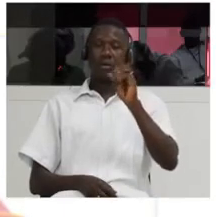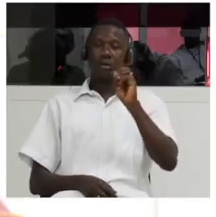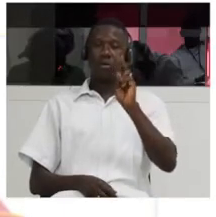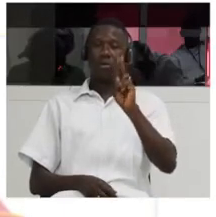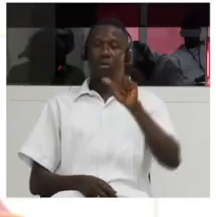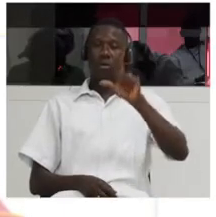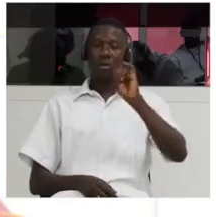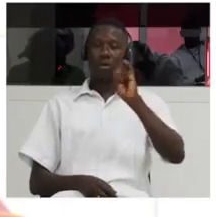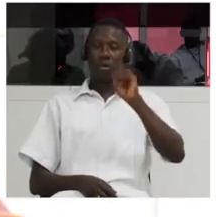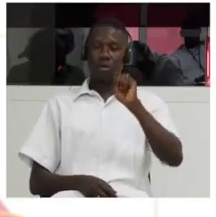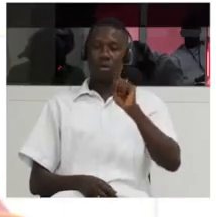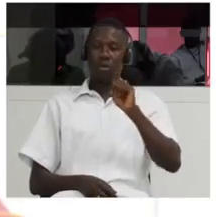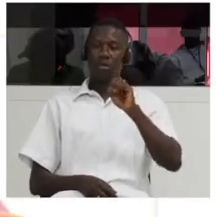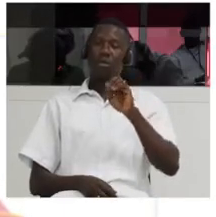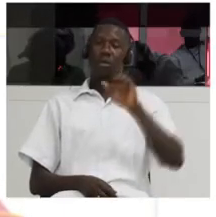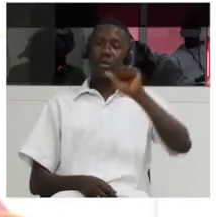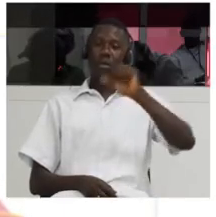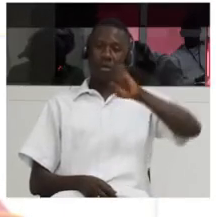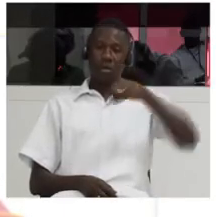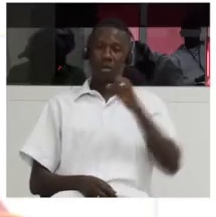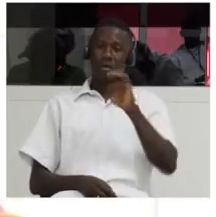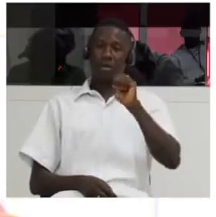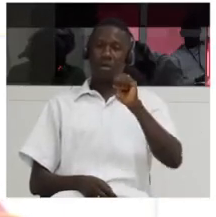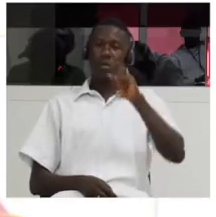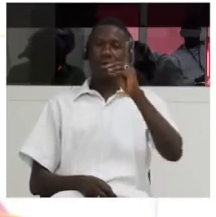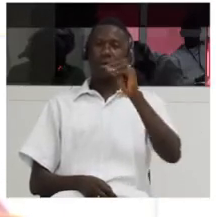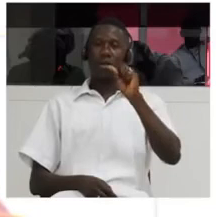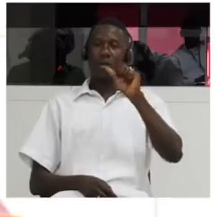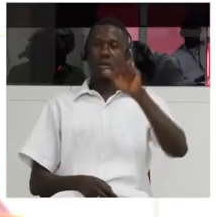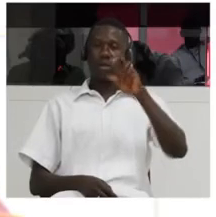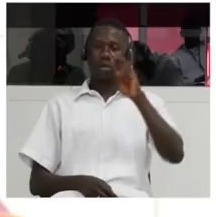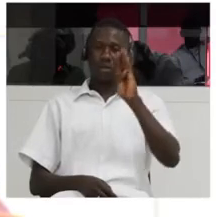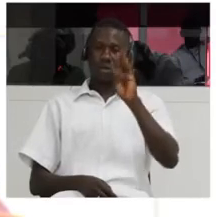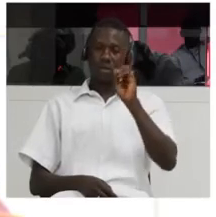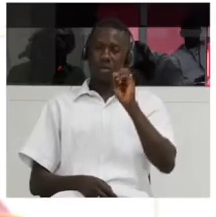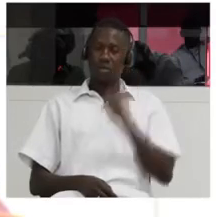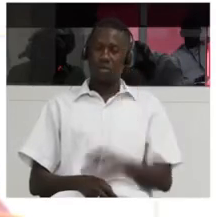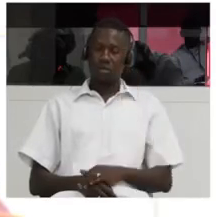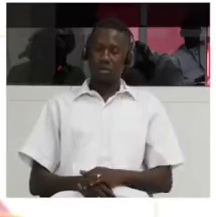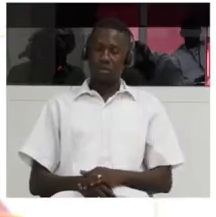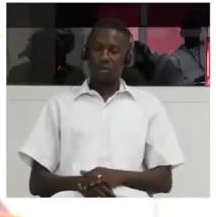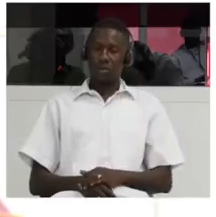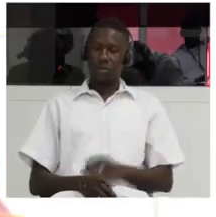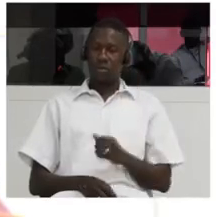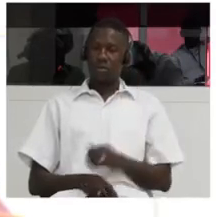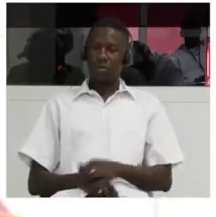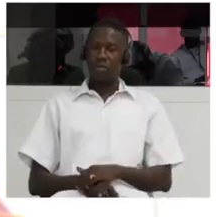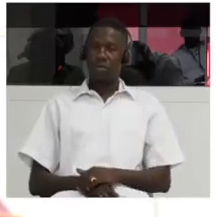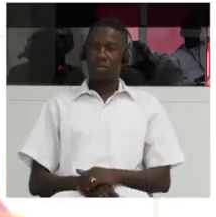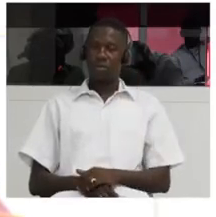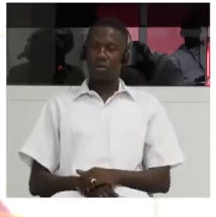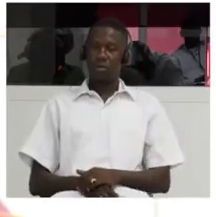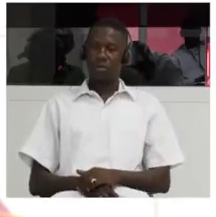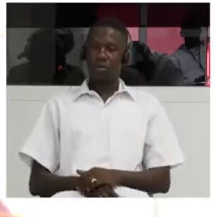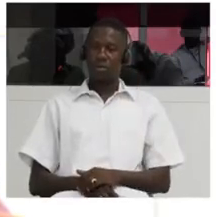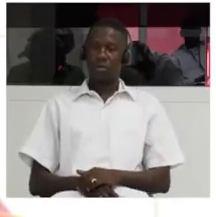if they didn't see me, I would have let him go, because he's my badge mate. Take this story again. Tell us what